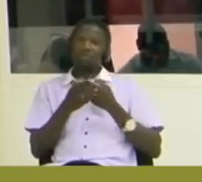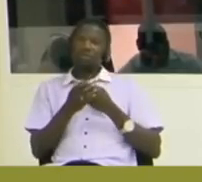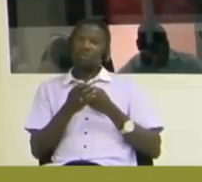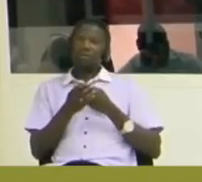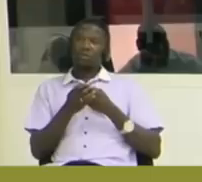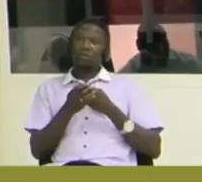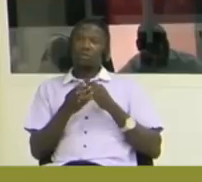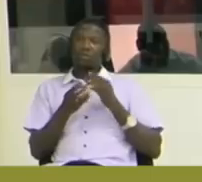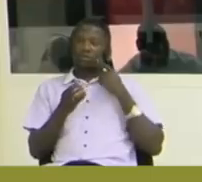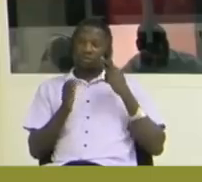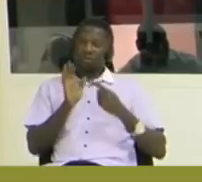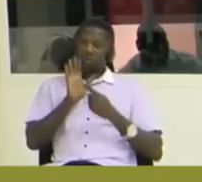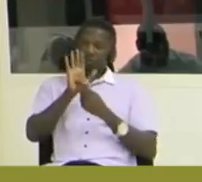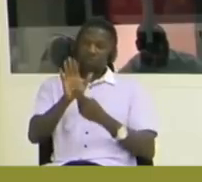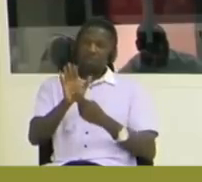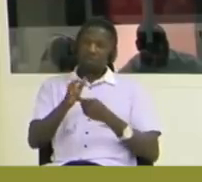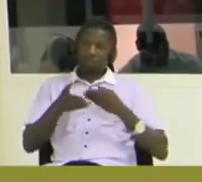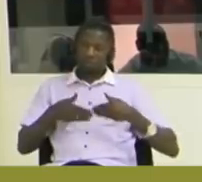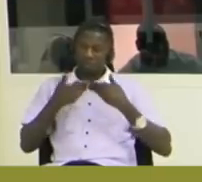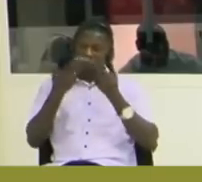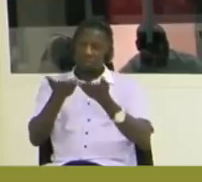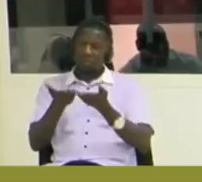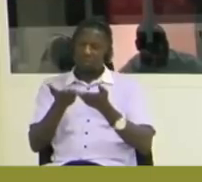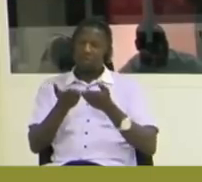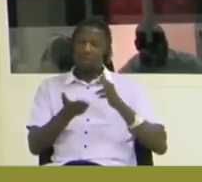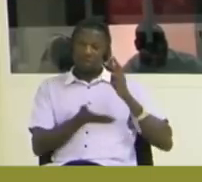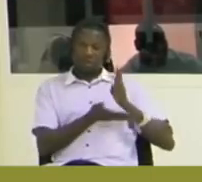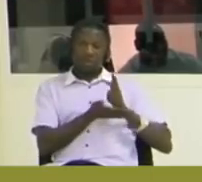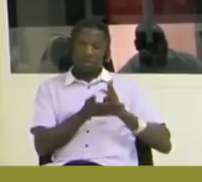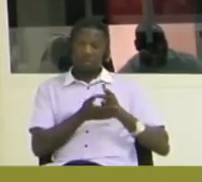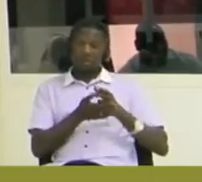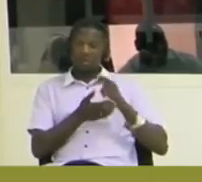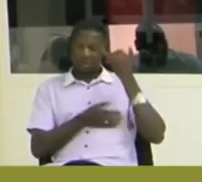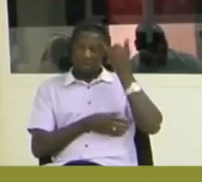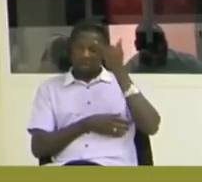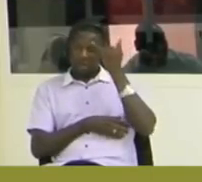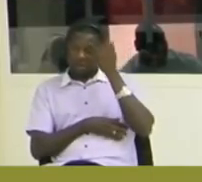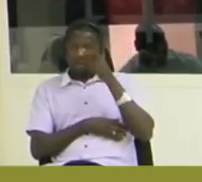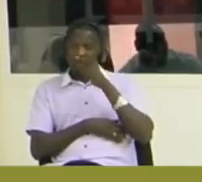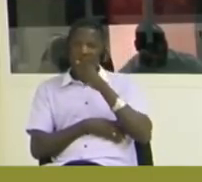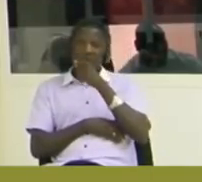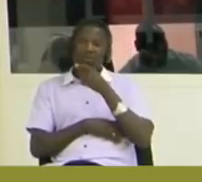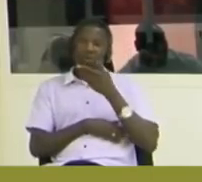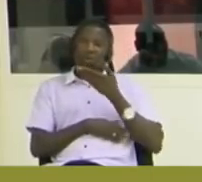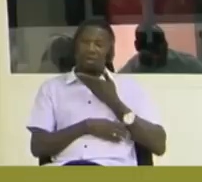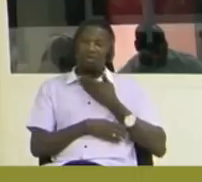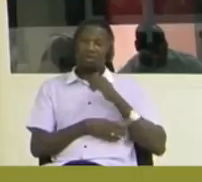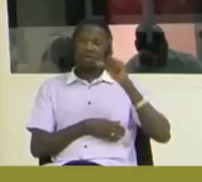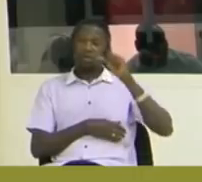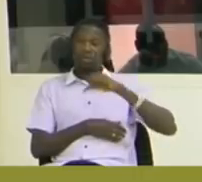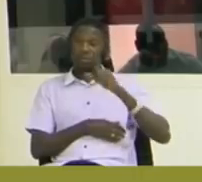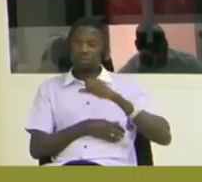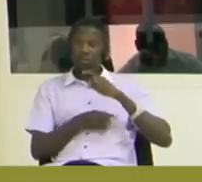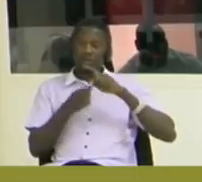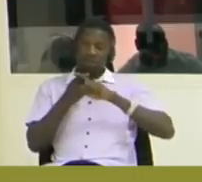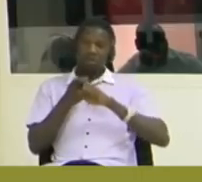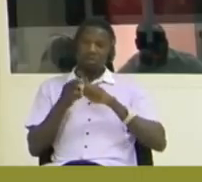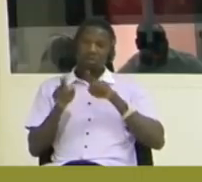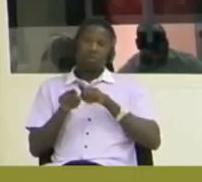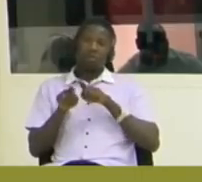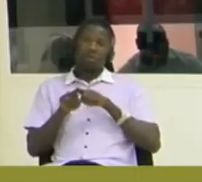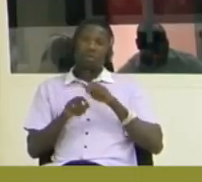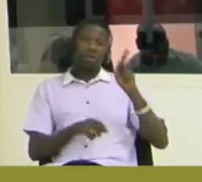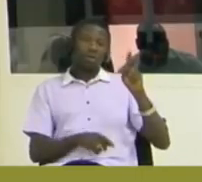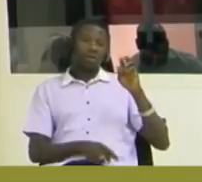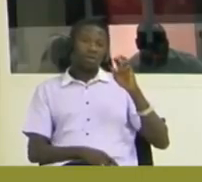We've established or we've presented you with evidence suggesting that you had a bad relationship with Koro.